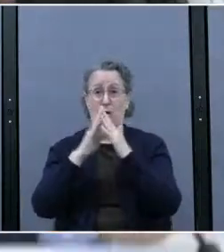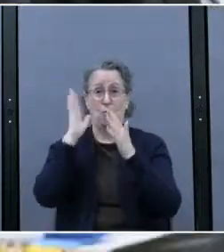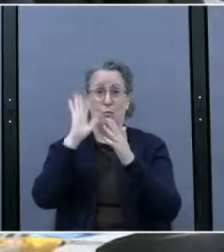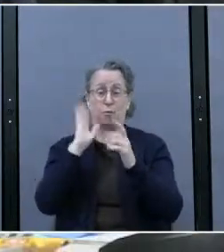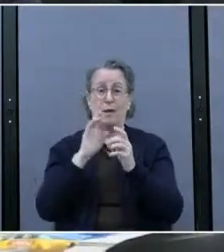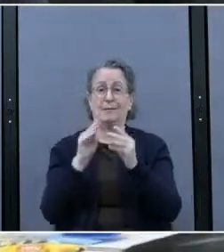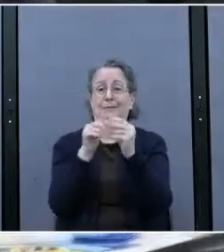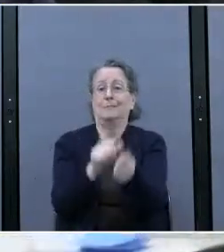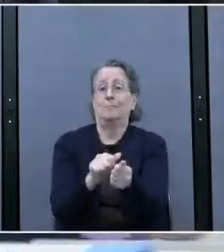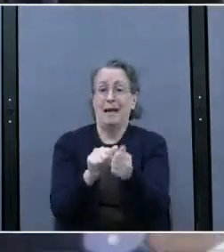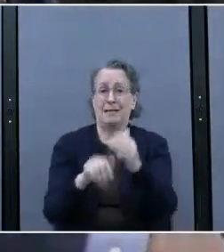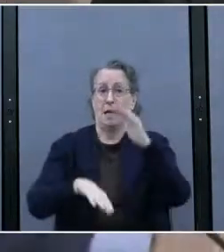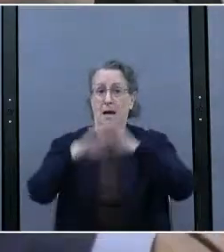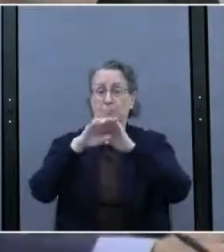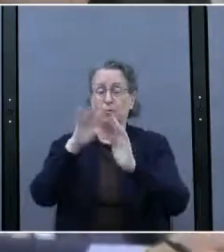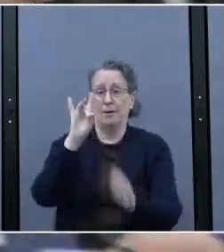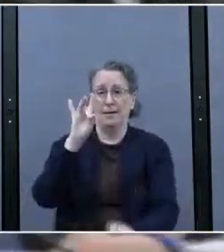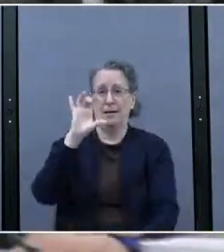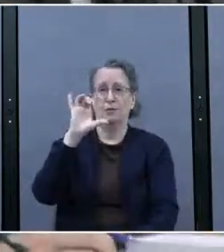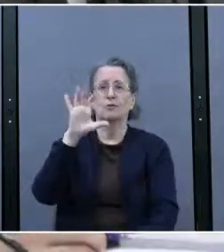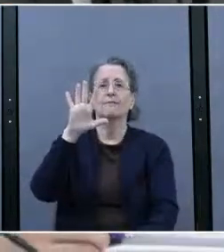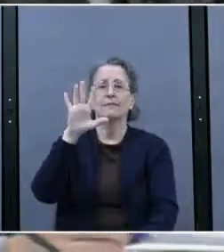to